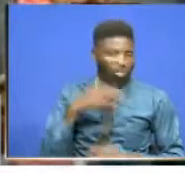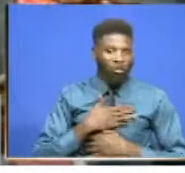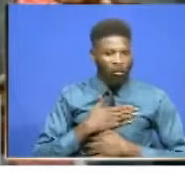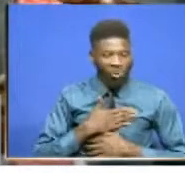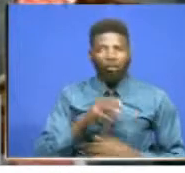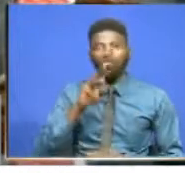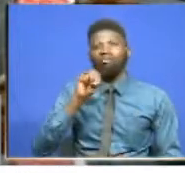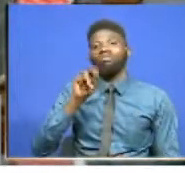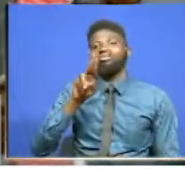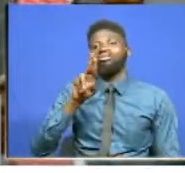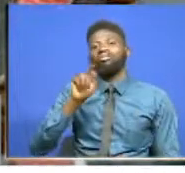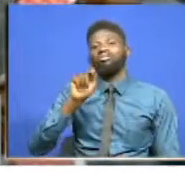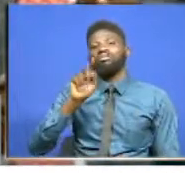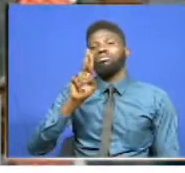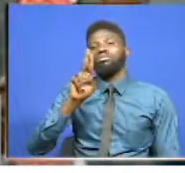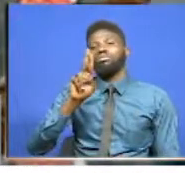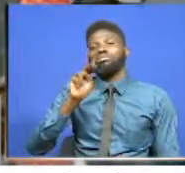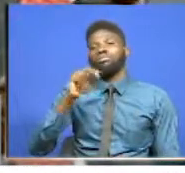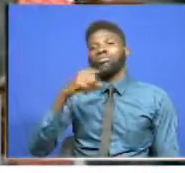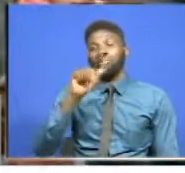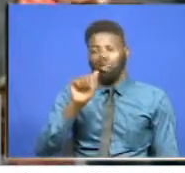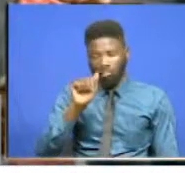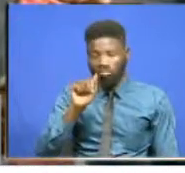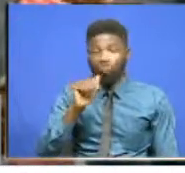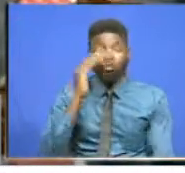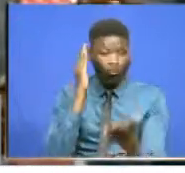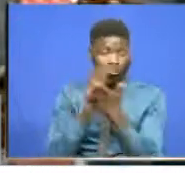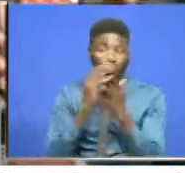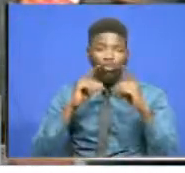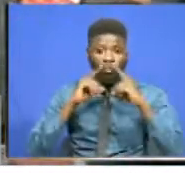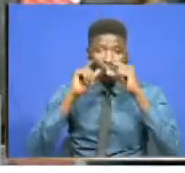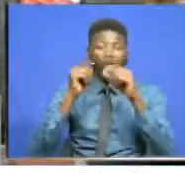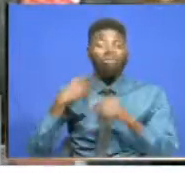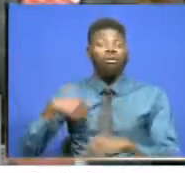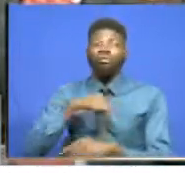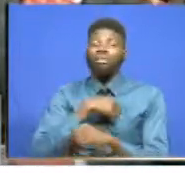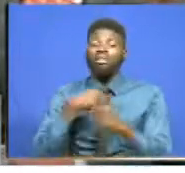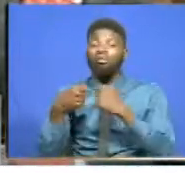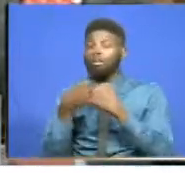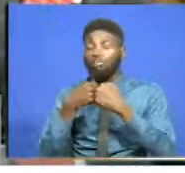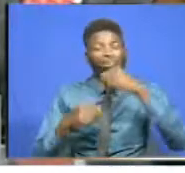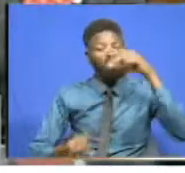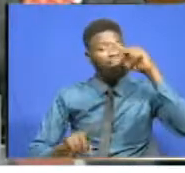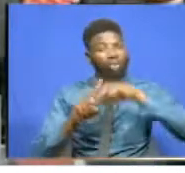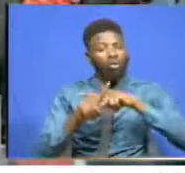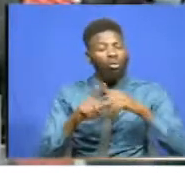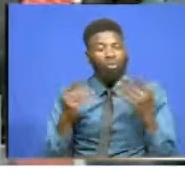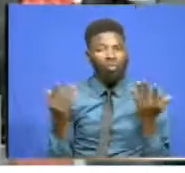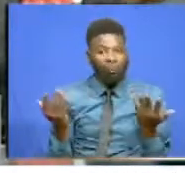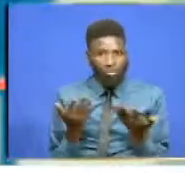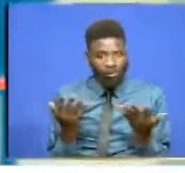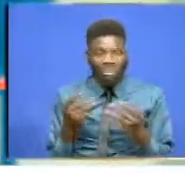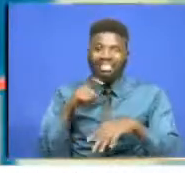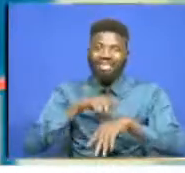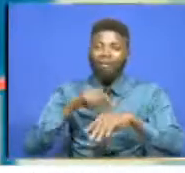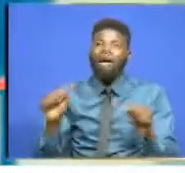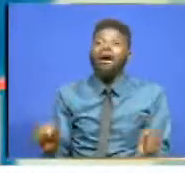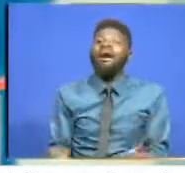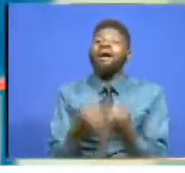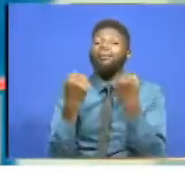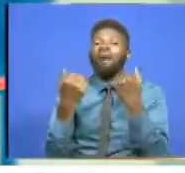told, where the rain started beating us is where there was a purported